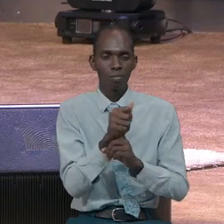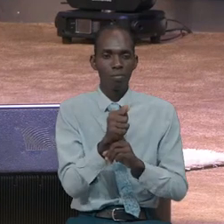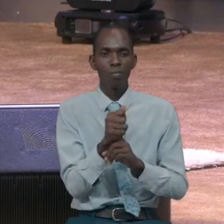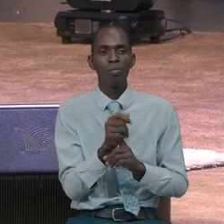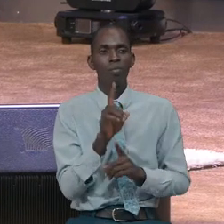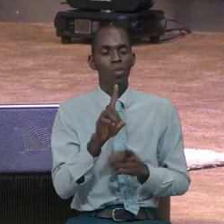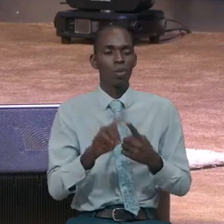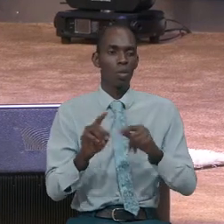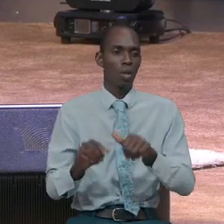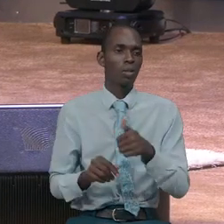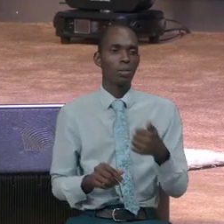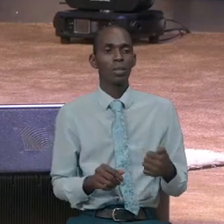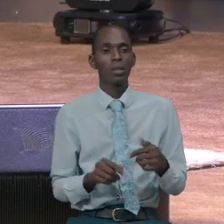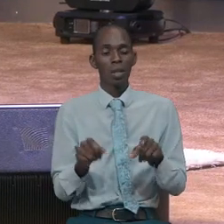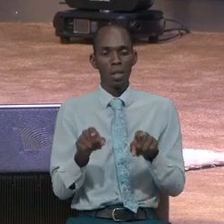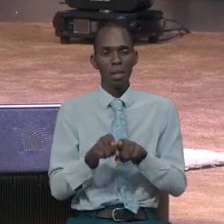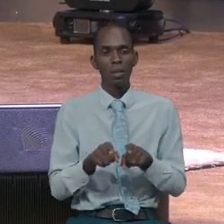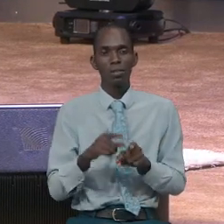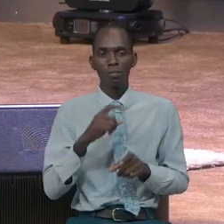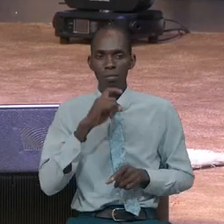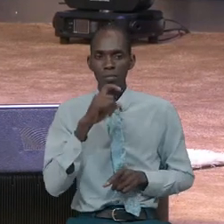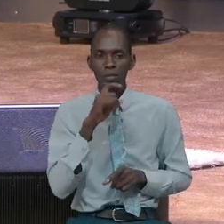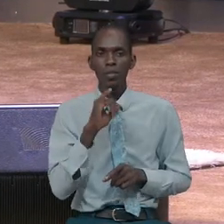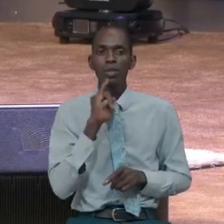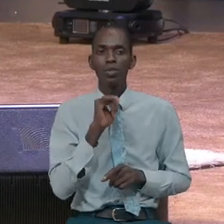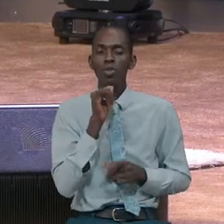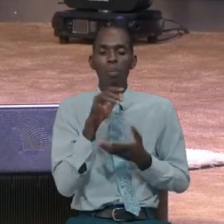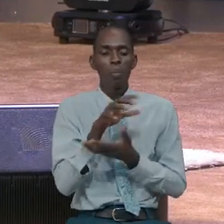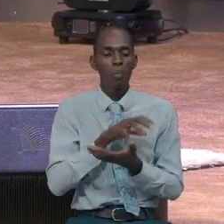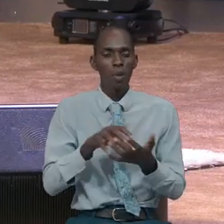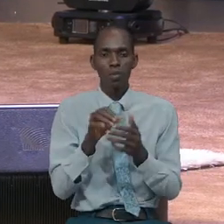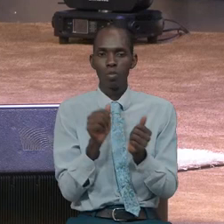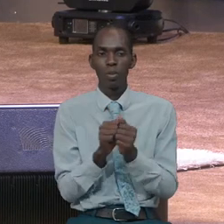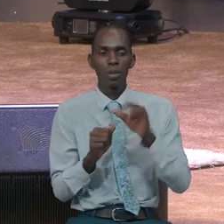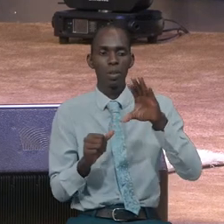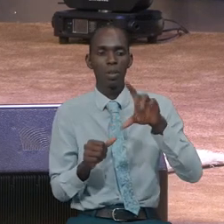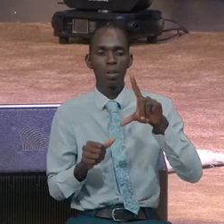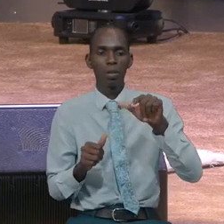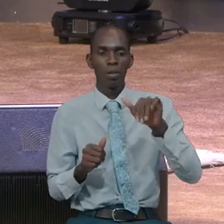to another, even as iron is not mixed with clay. Then